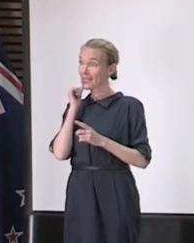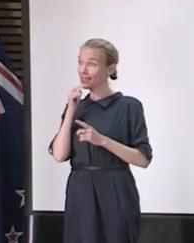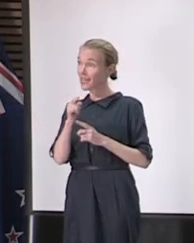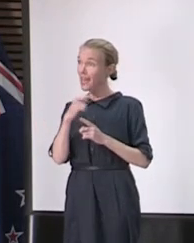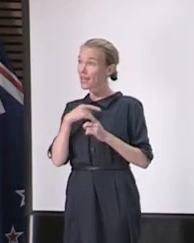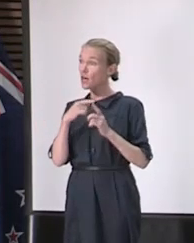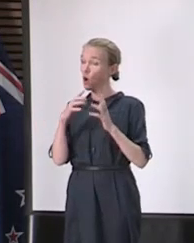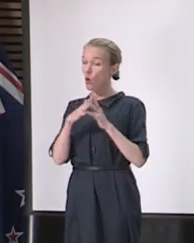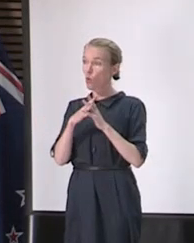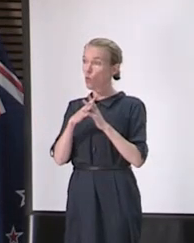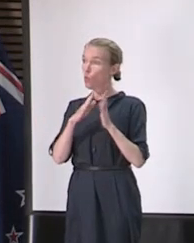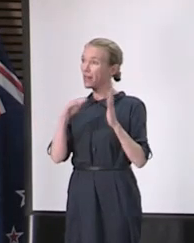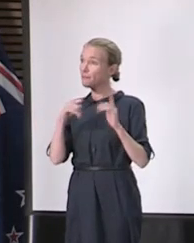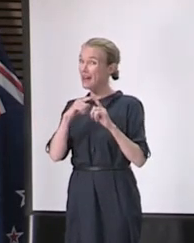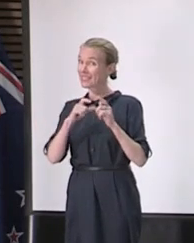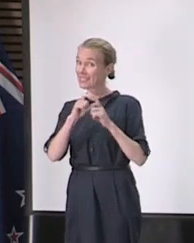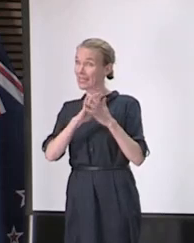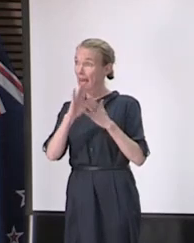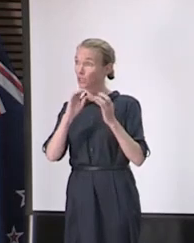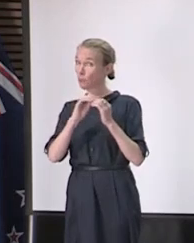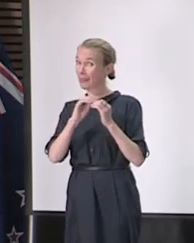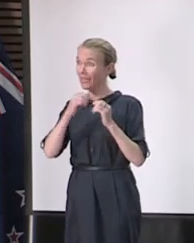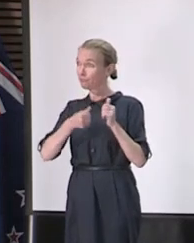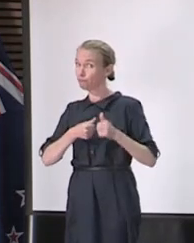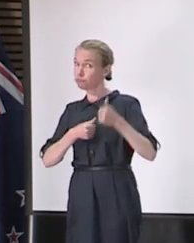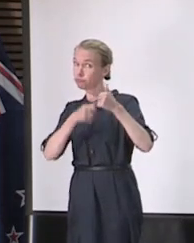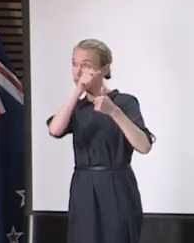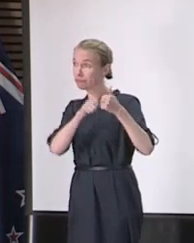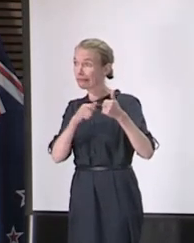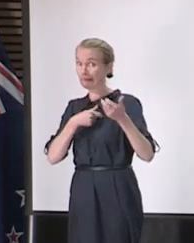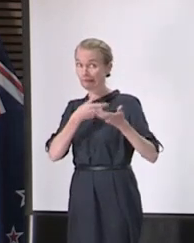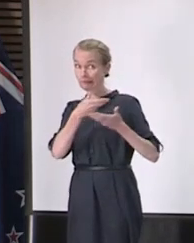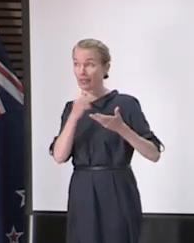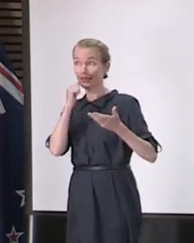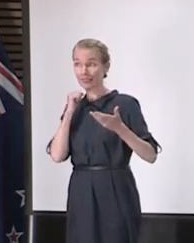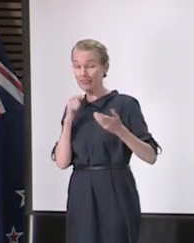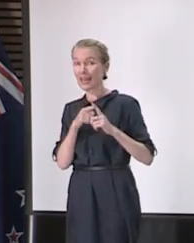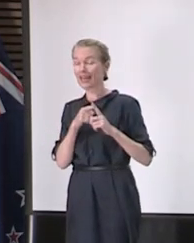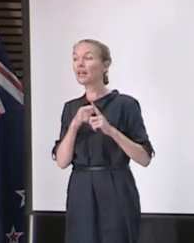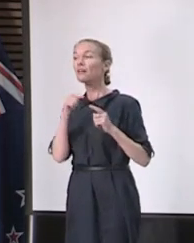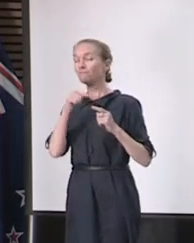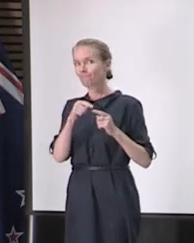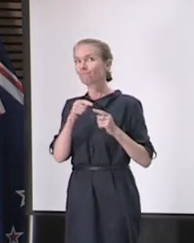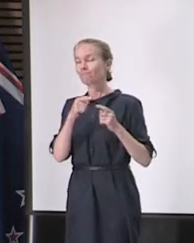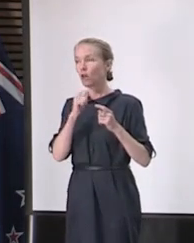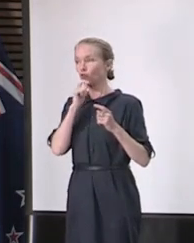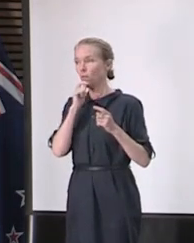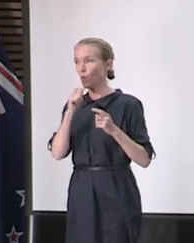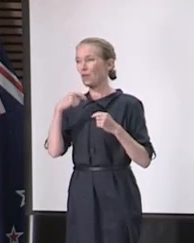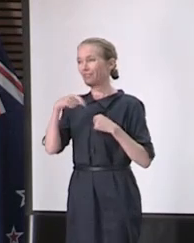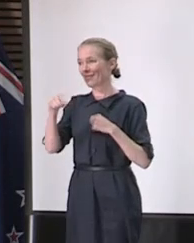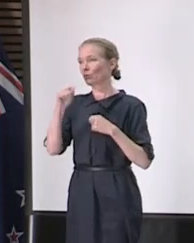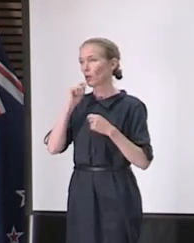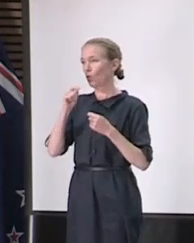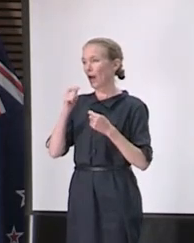and I'm expecting to see the draft report later today, and I know their plan is to make that public this week. And as I said yesterday, the important thing here